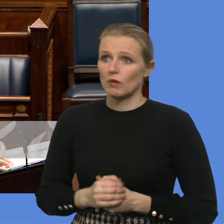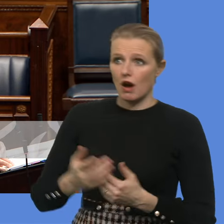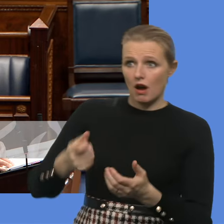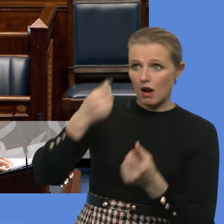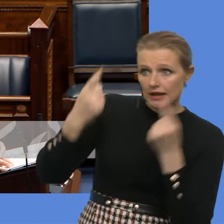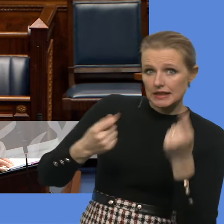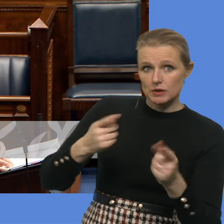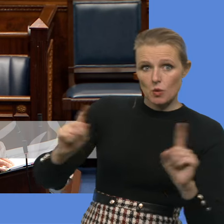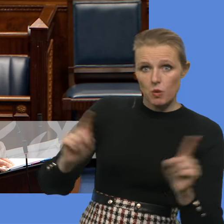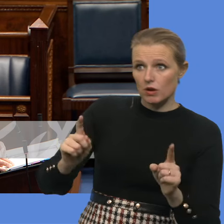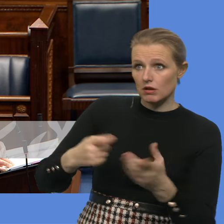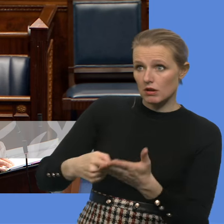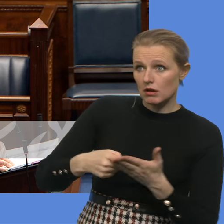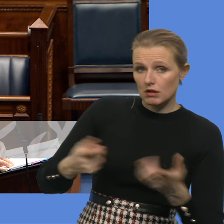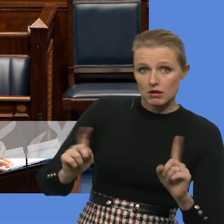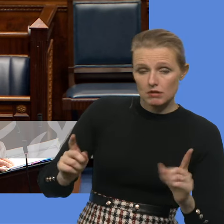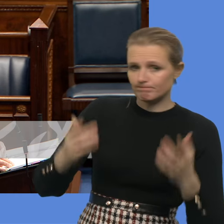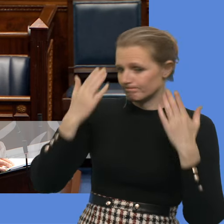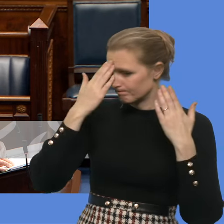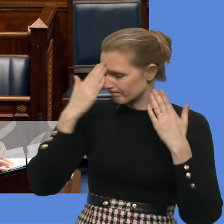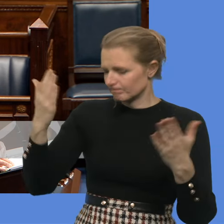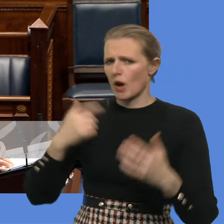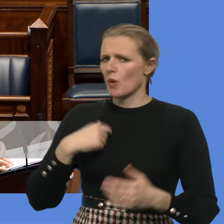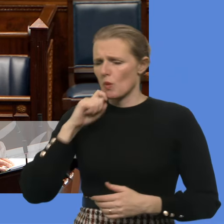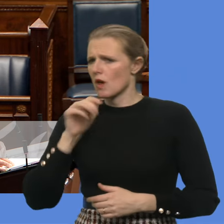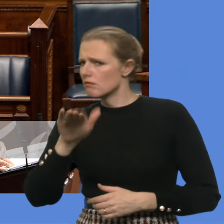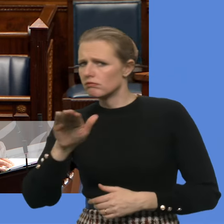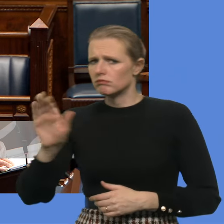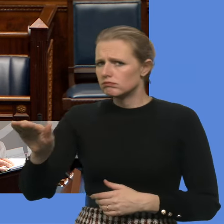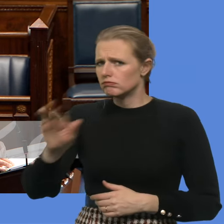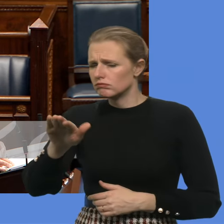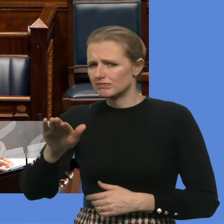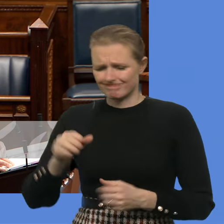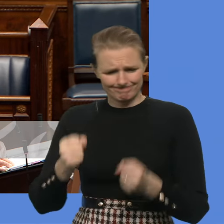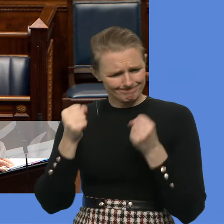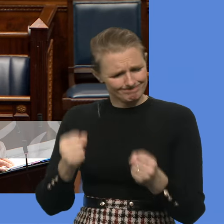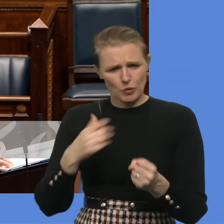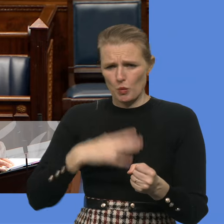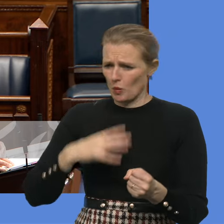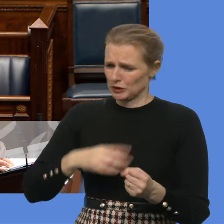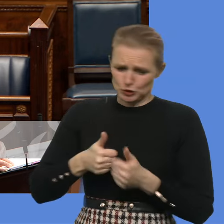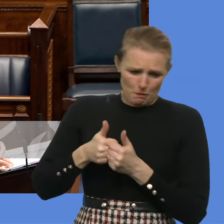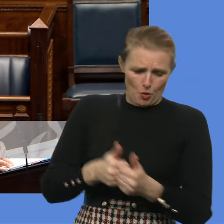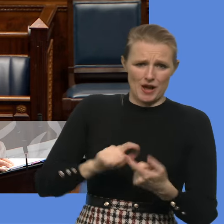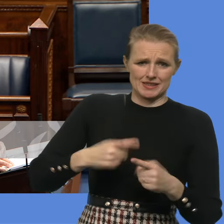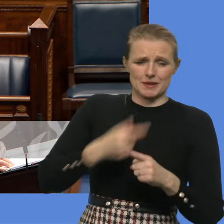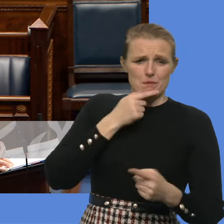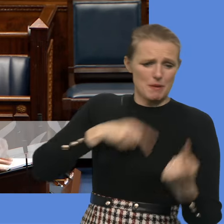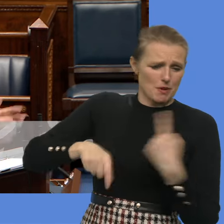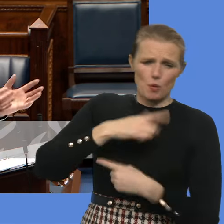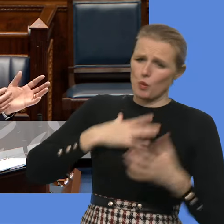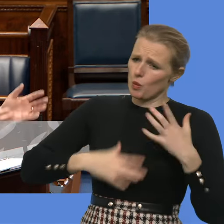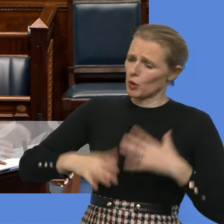the table in relation to that. But we will keep a very close eye on it, and we're determined to try and support the people from Enniskillen as far as we